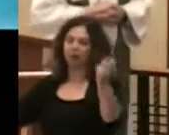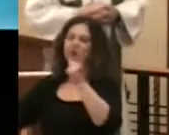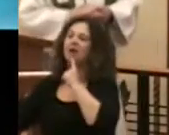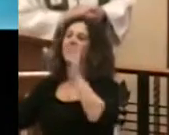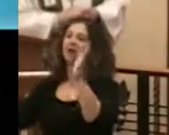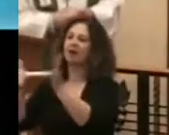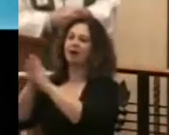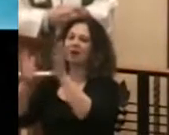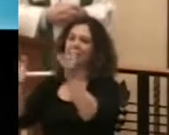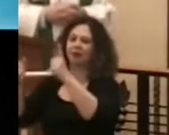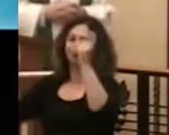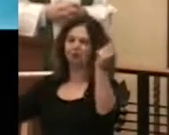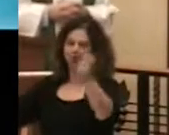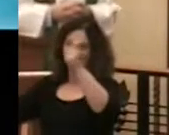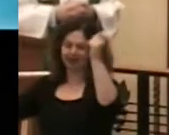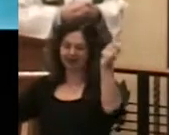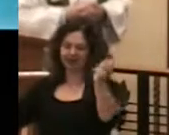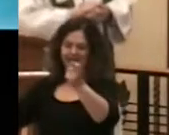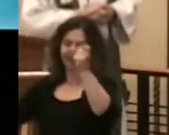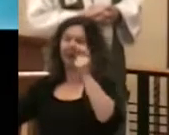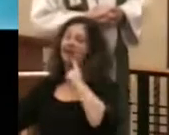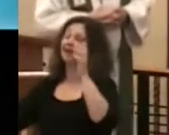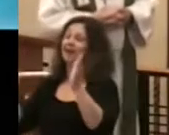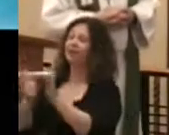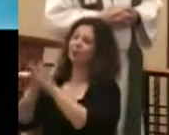Alleluia, Alleluia,